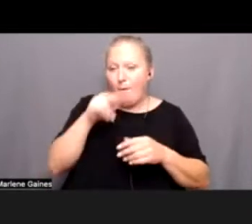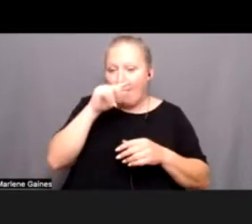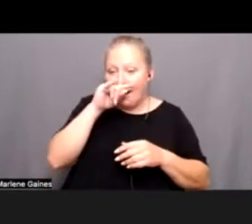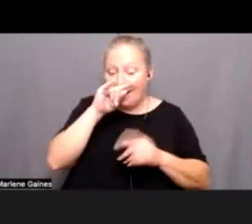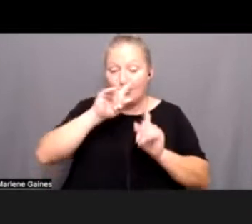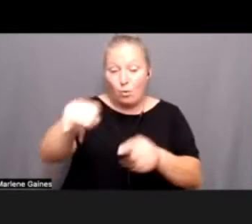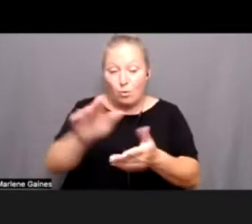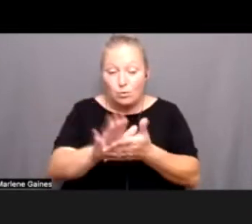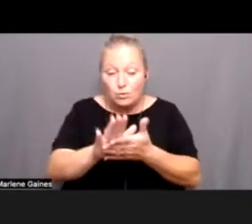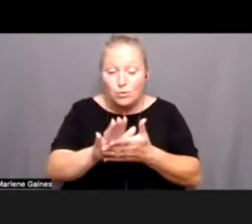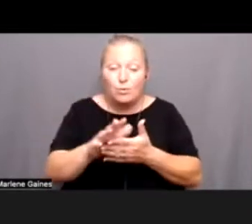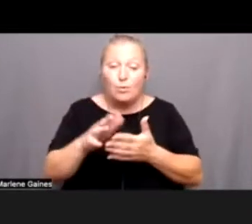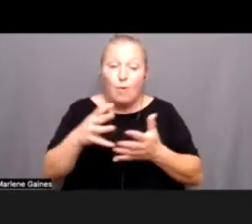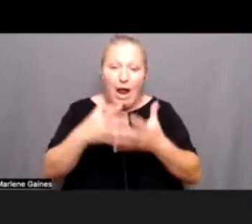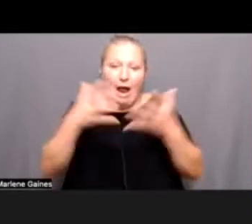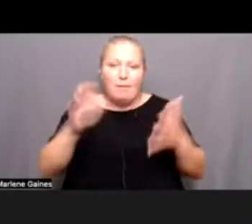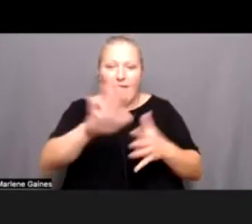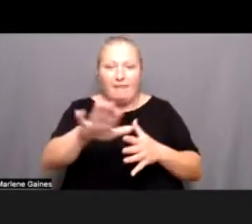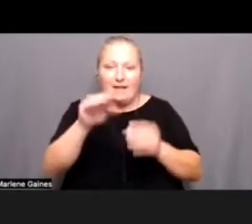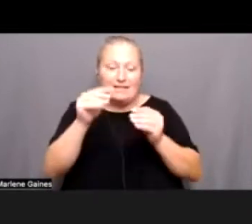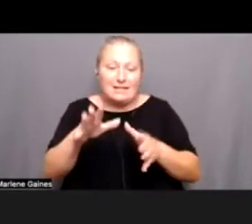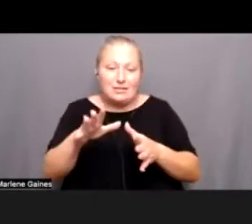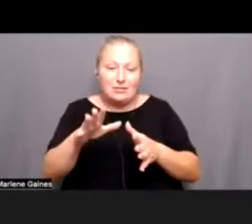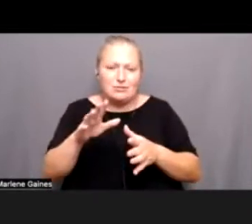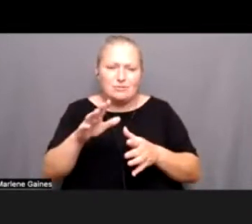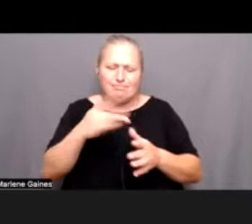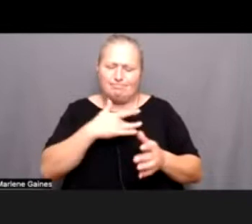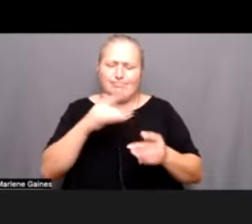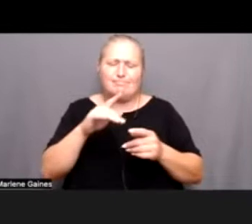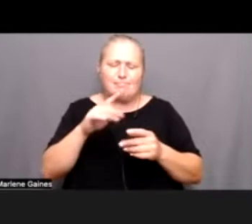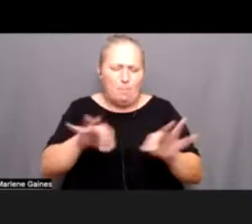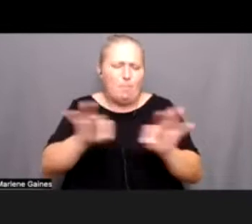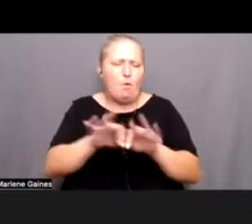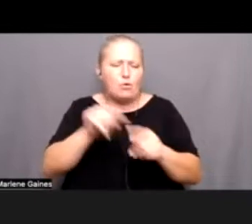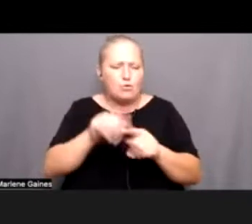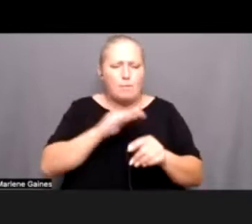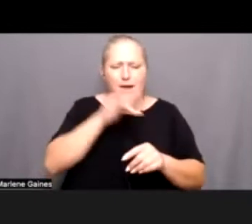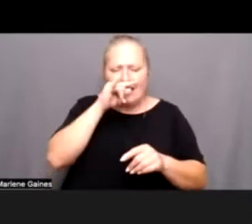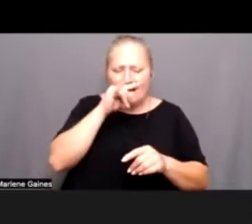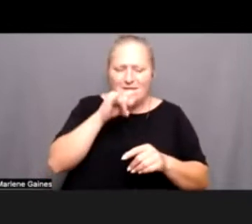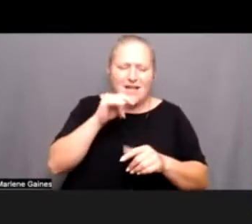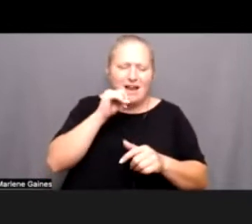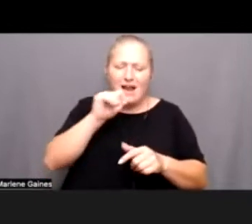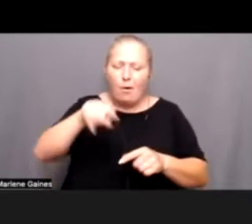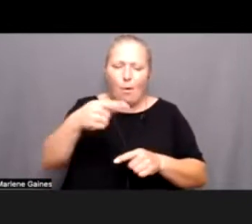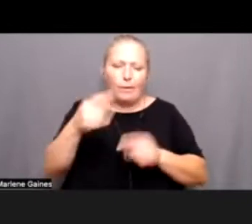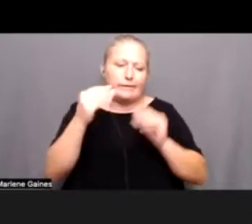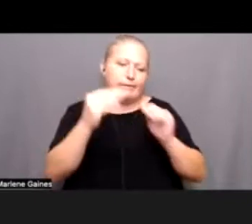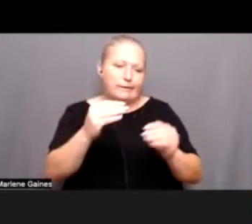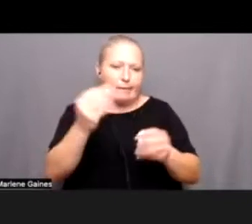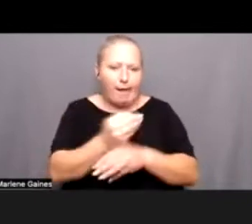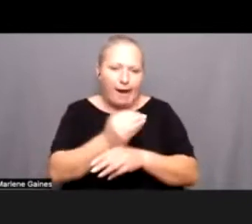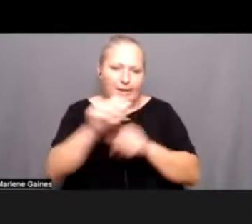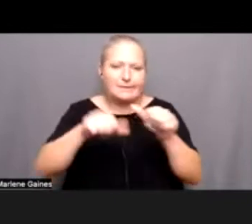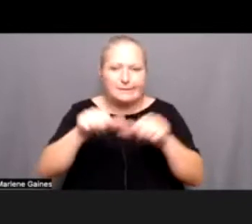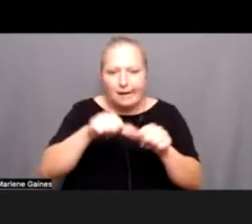to school and how much their teachers mean to them, it's way beyond just teaching them math and science and reading.